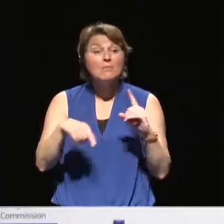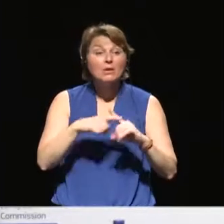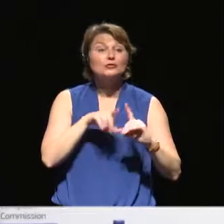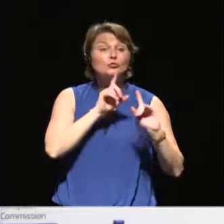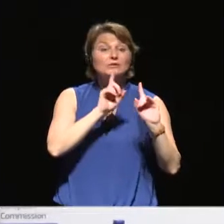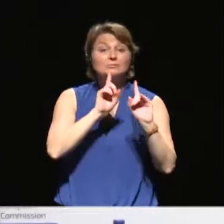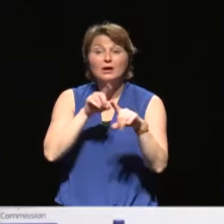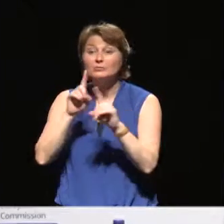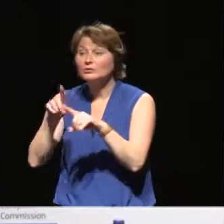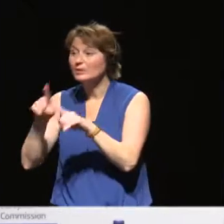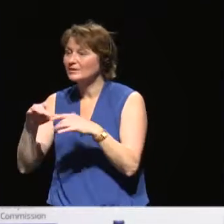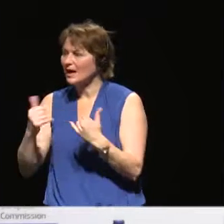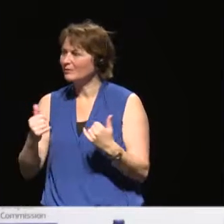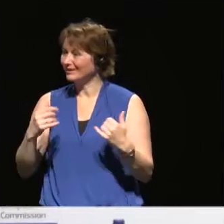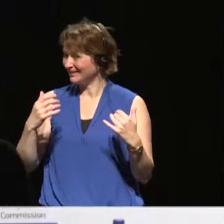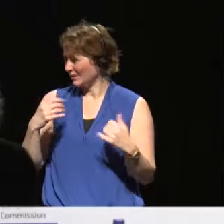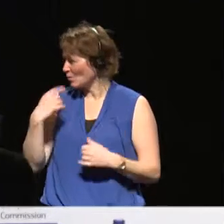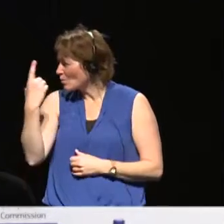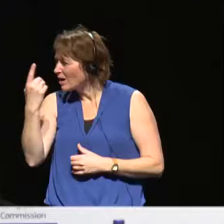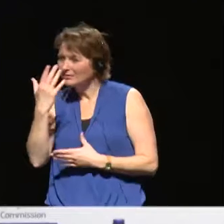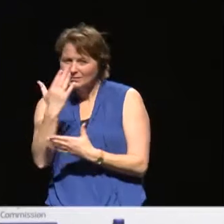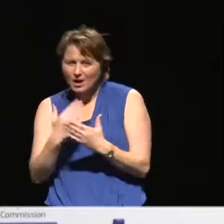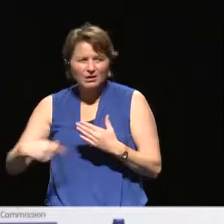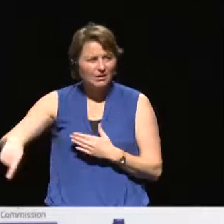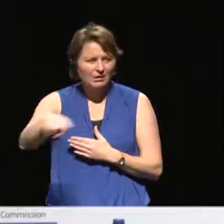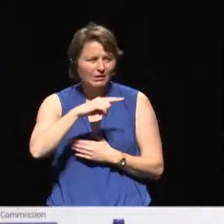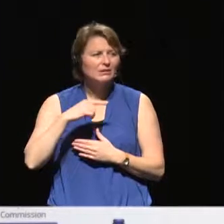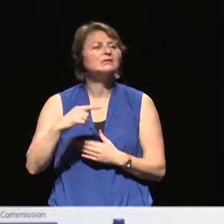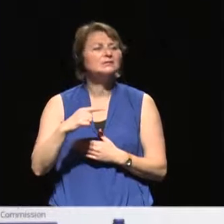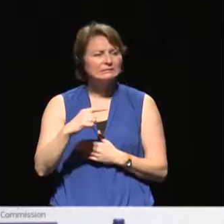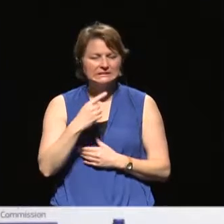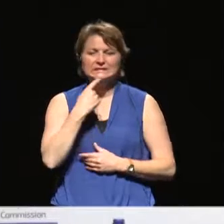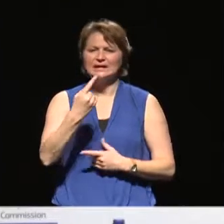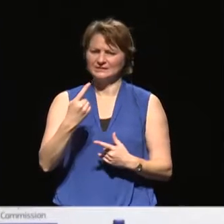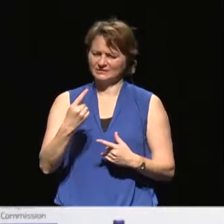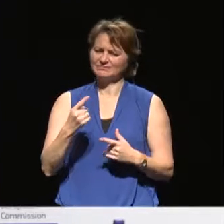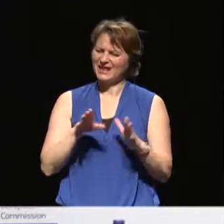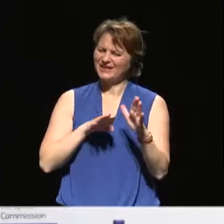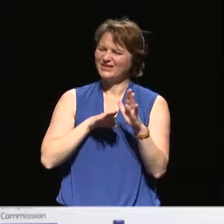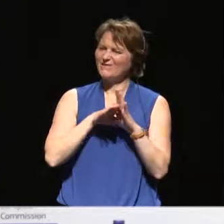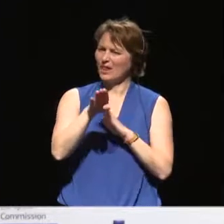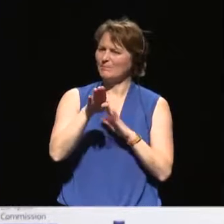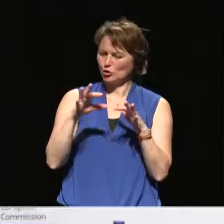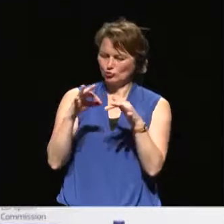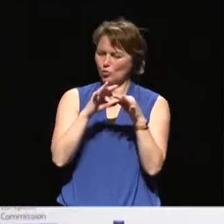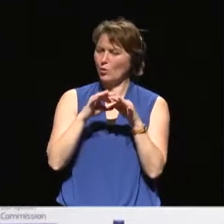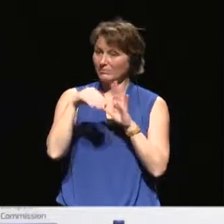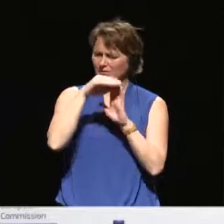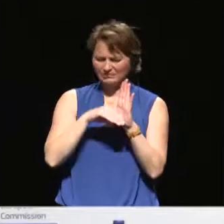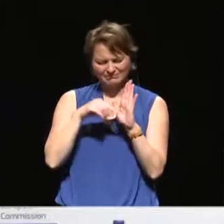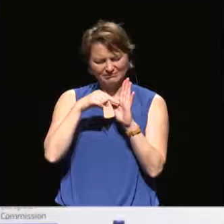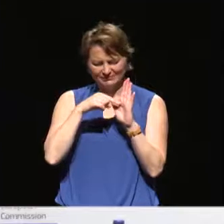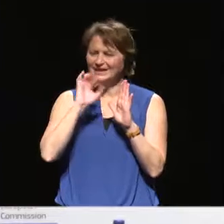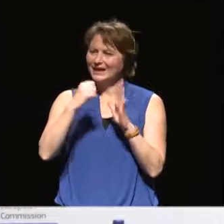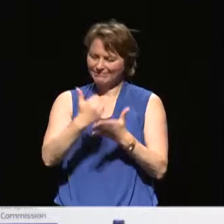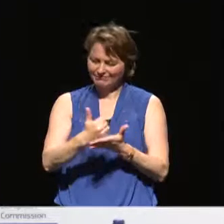question that you posed this morning is how can the development cooperation agenda also be a constructive